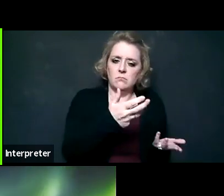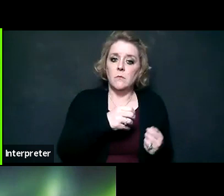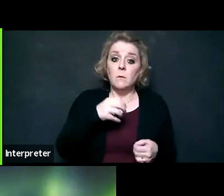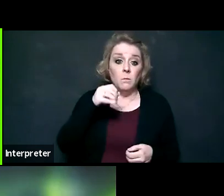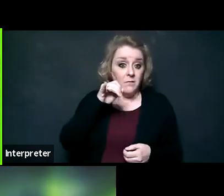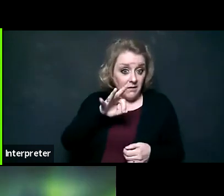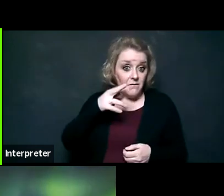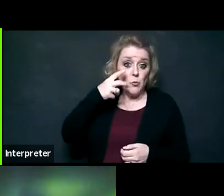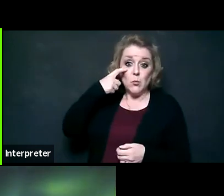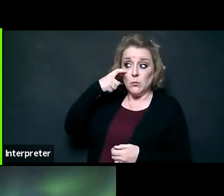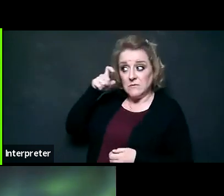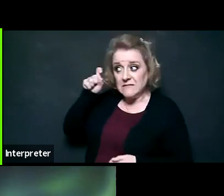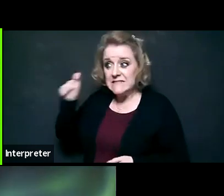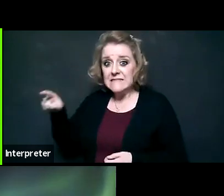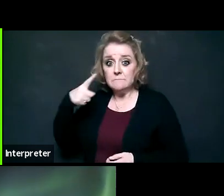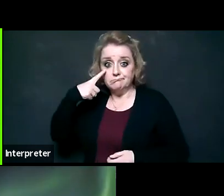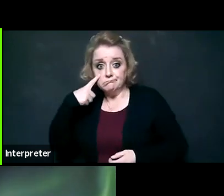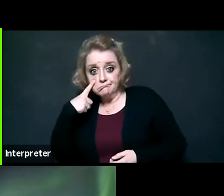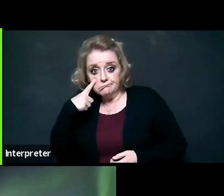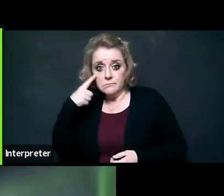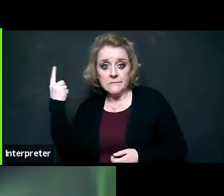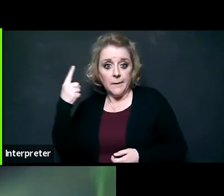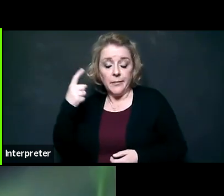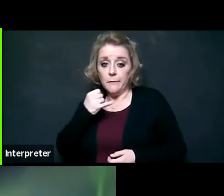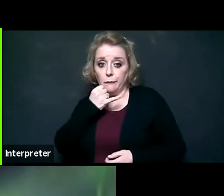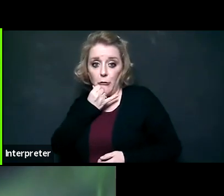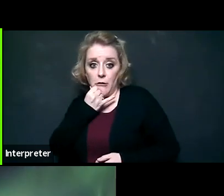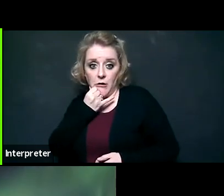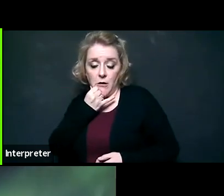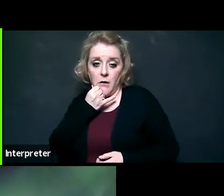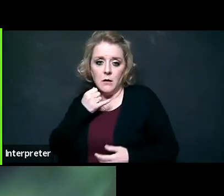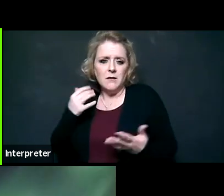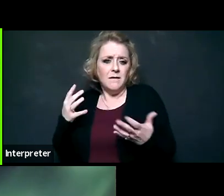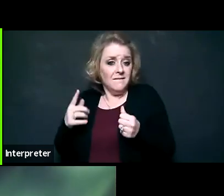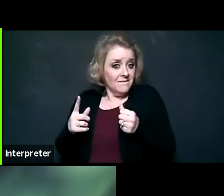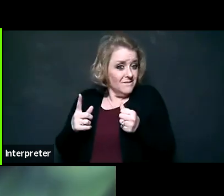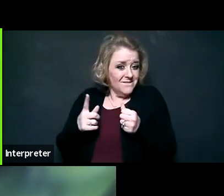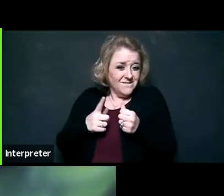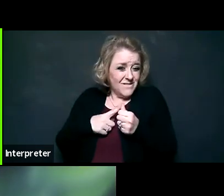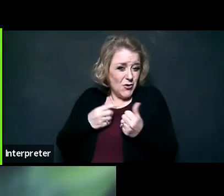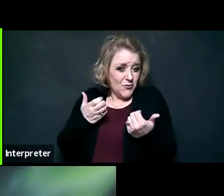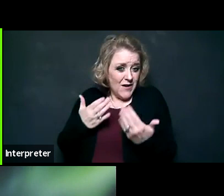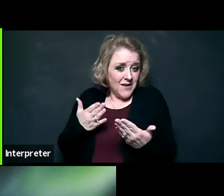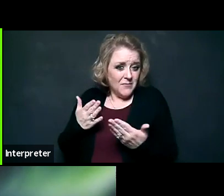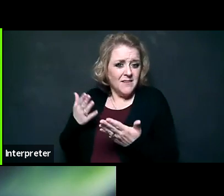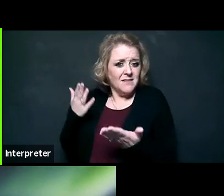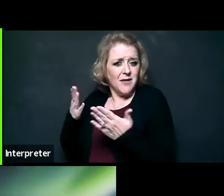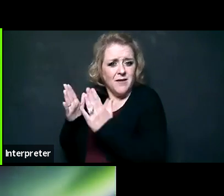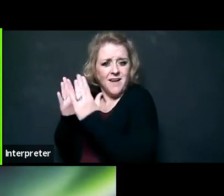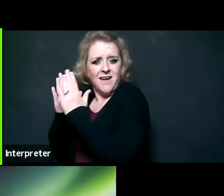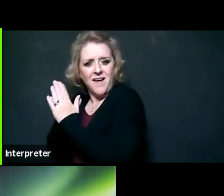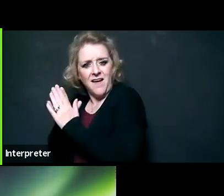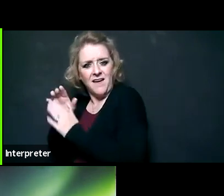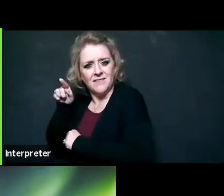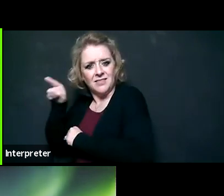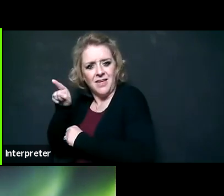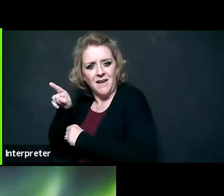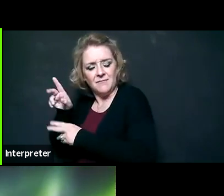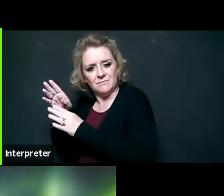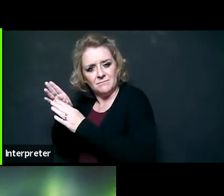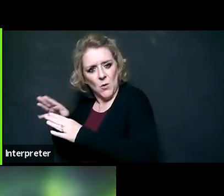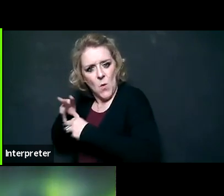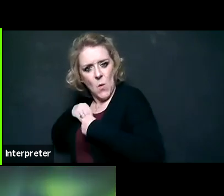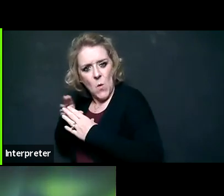like is not right, the first thing I would do as a citizen would be to ask the business owner if they've